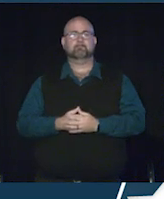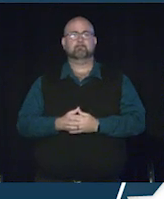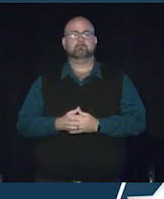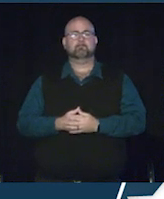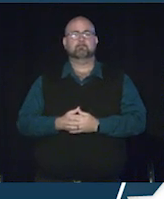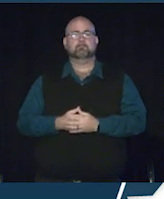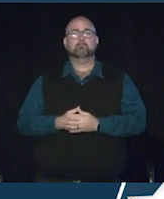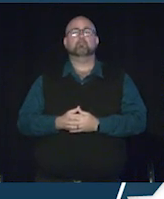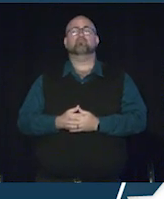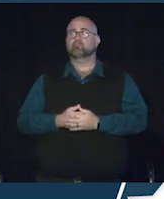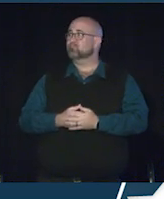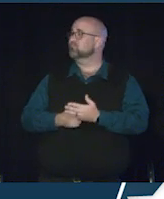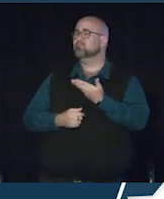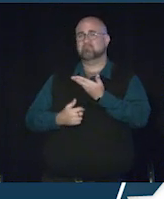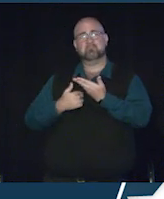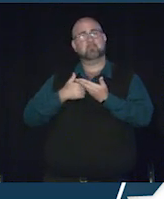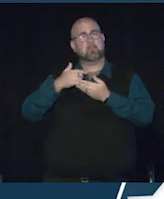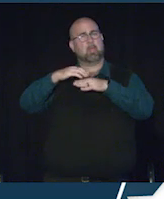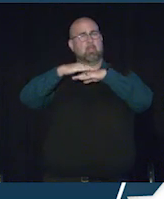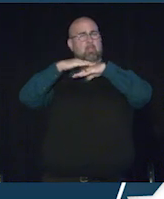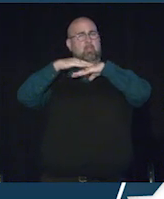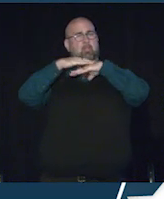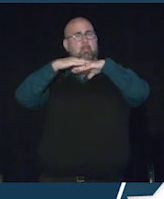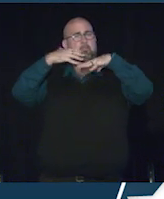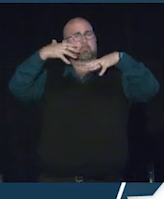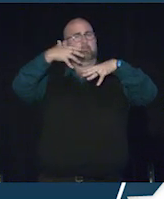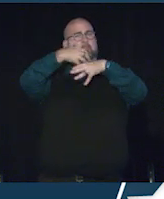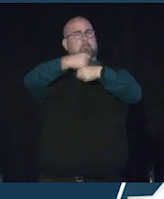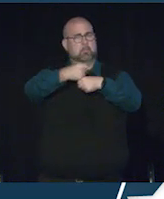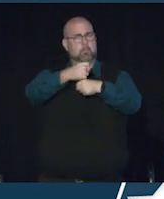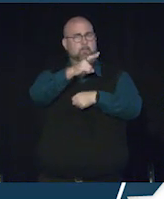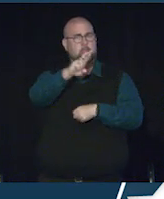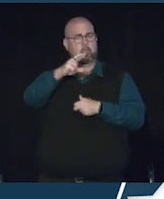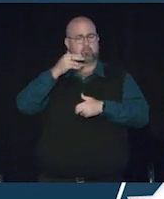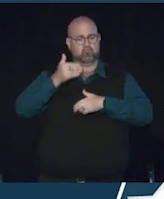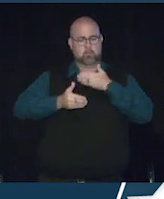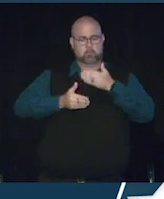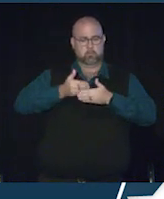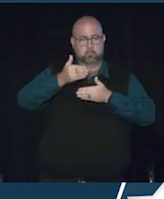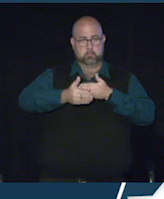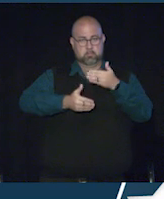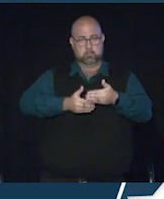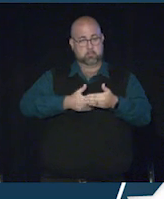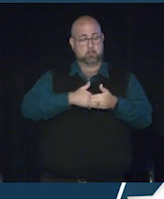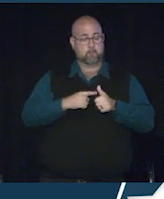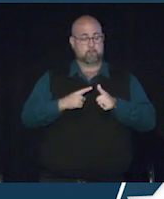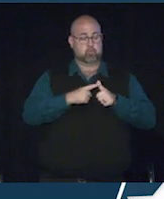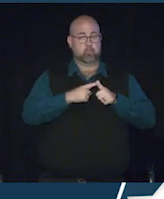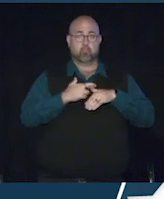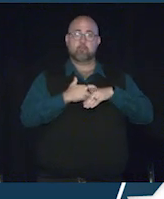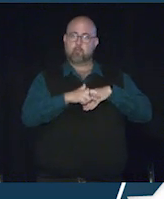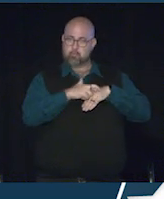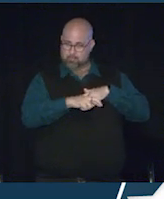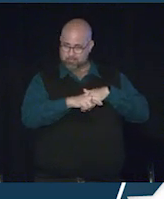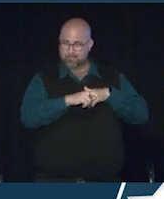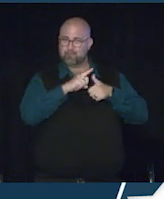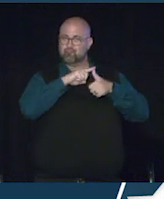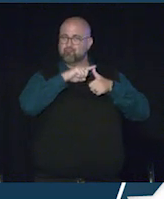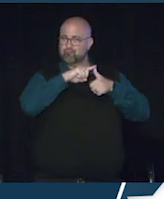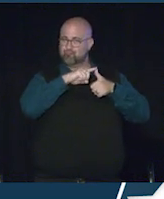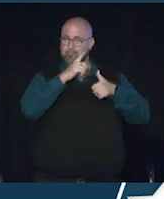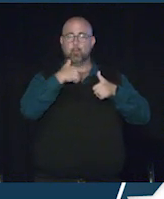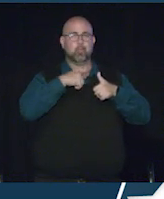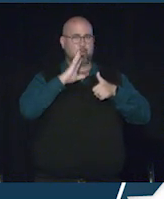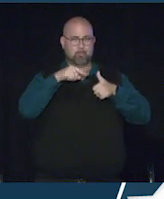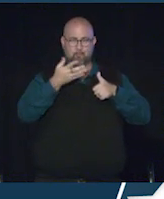So here's sort of a high-level overview of the entire VR process. It all begins with the referral to VR that we talked about